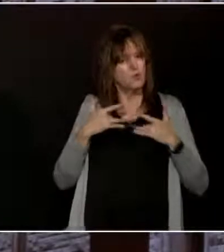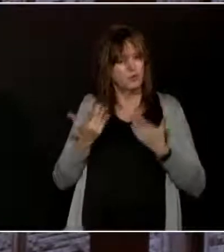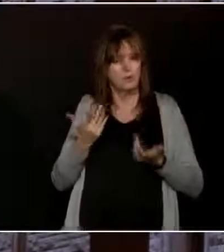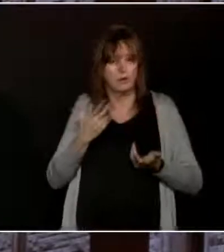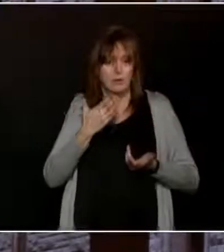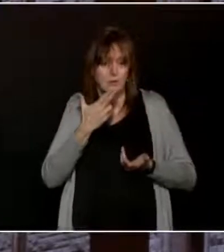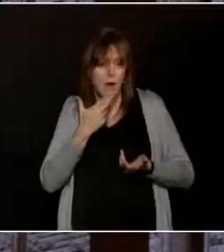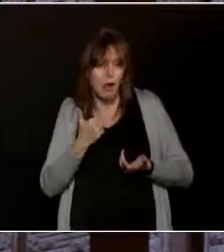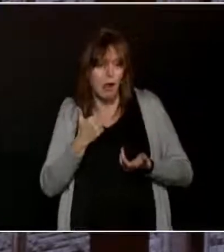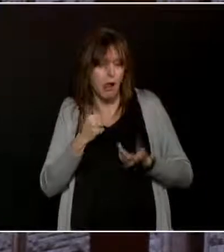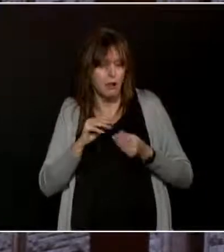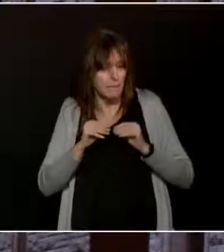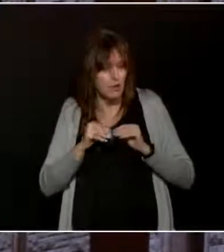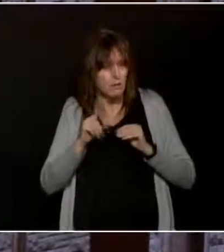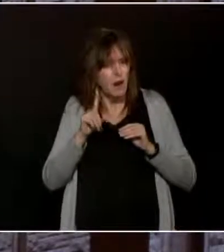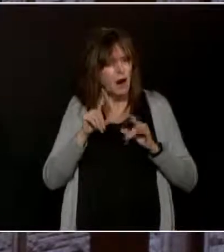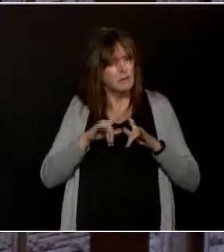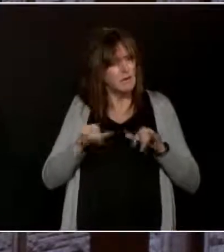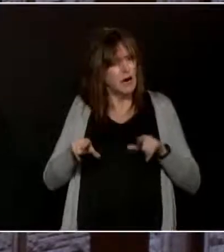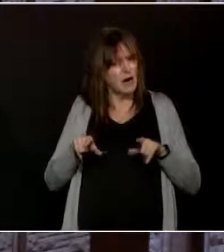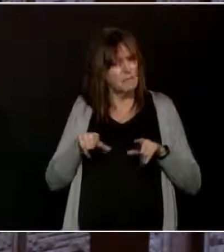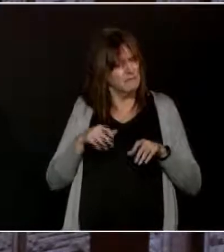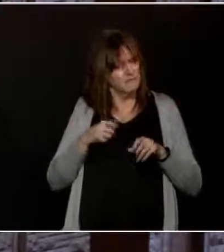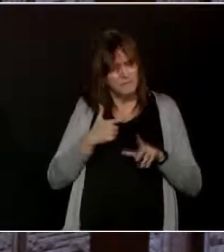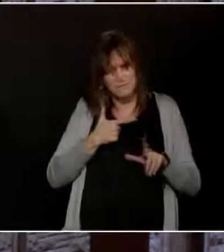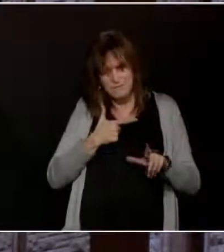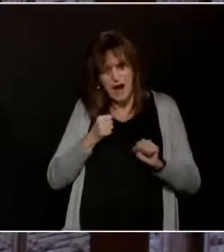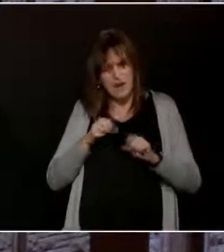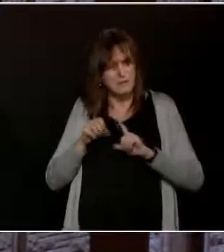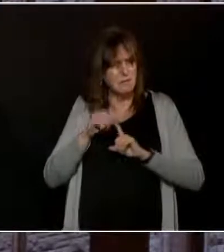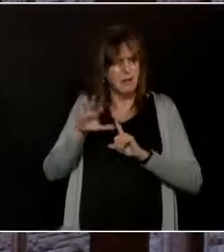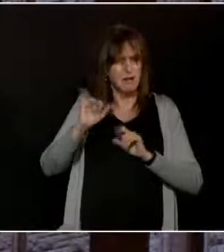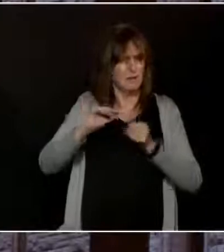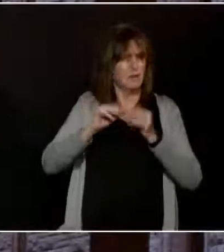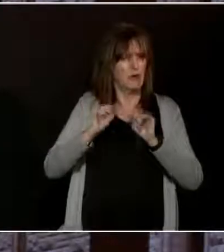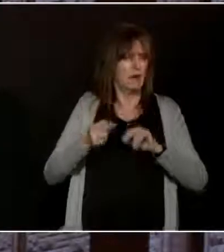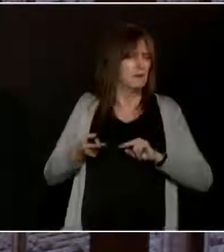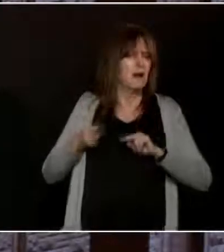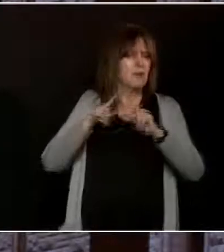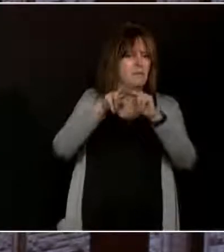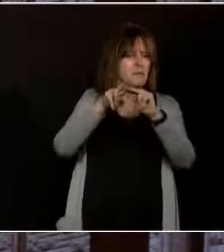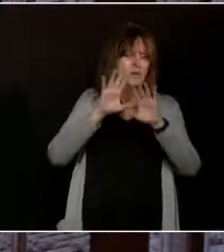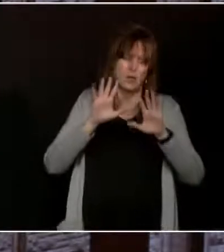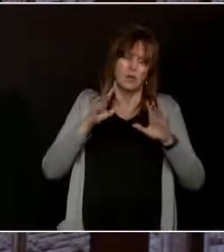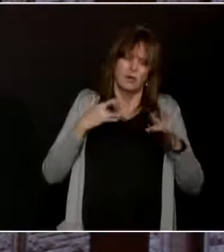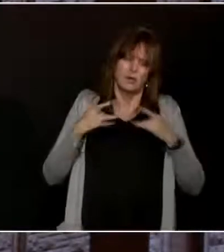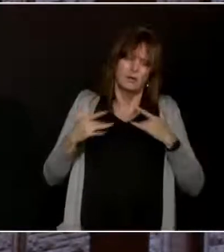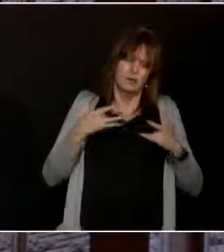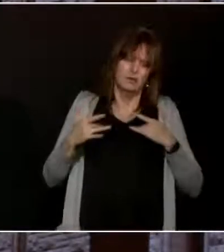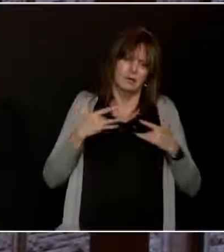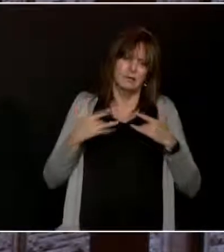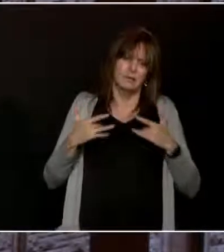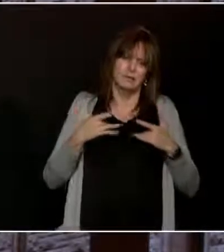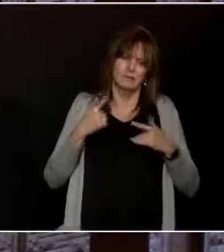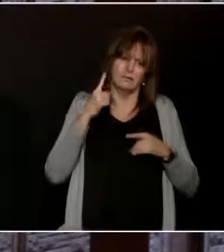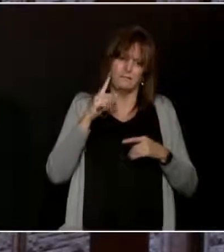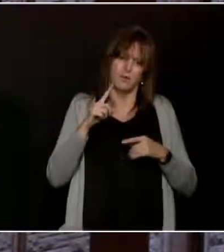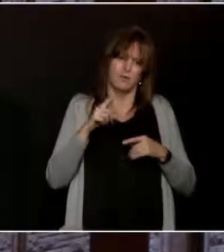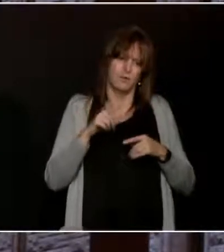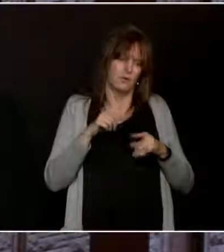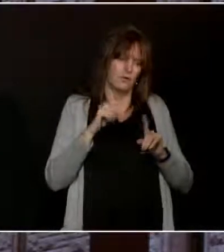see those going up fairly steadily, and that is very concerning. And we have some clusters, both of the South African,